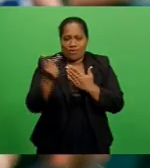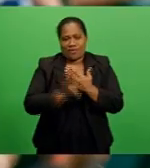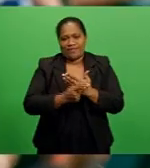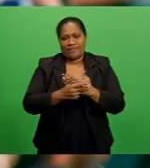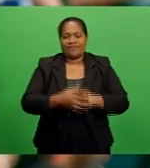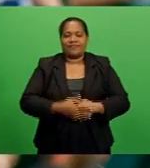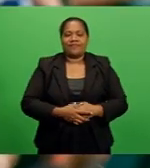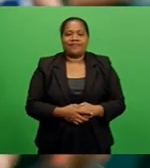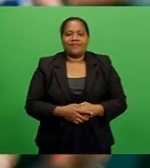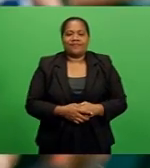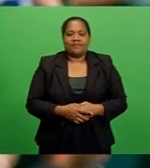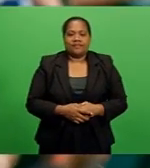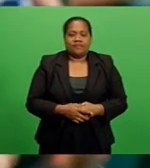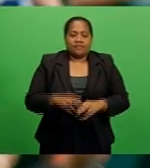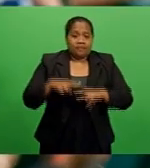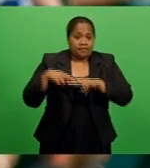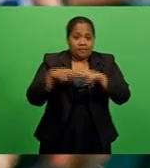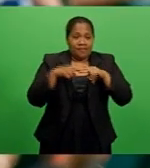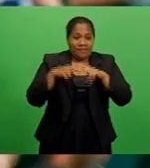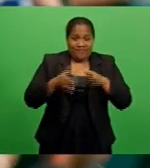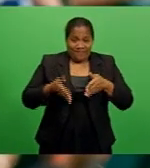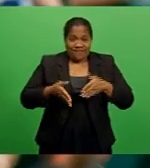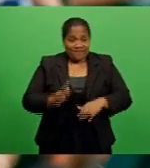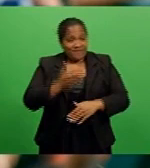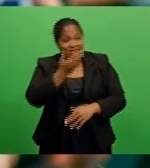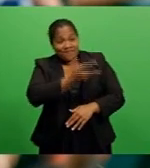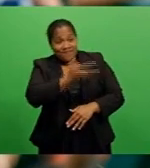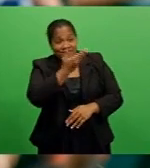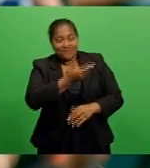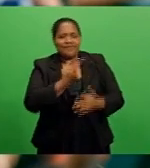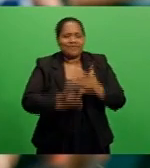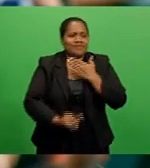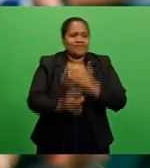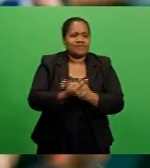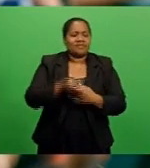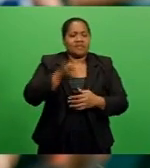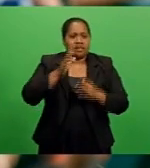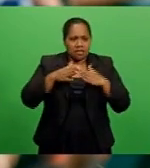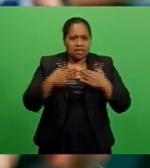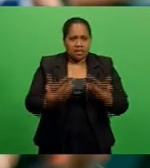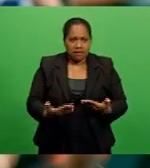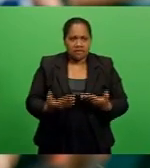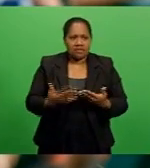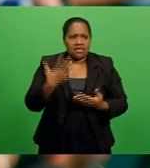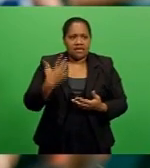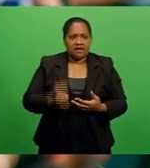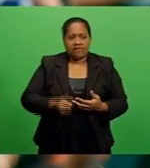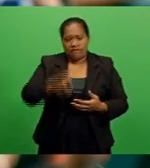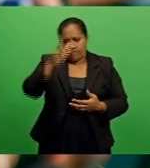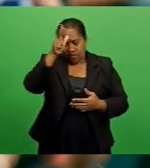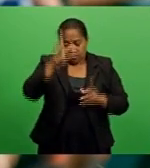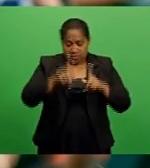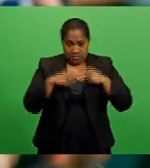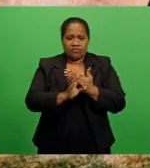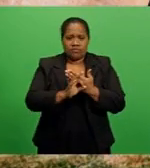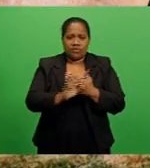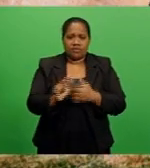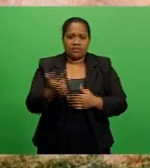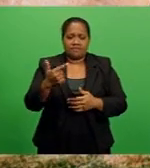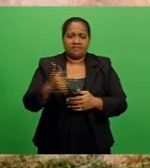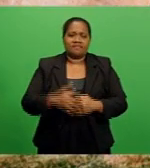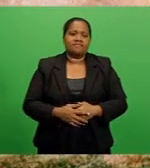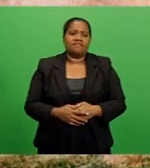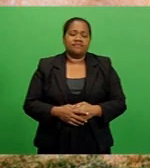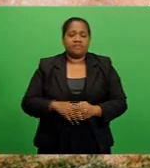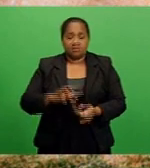Sports. Fiji-born Virimi Vakatawa has again made the French squad for the upcoming Six Nations.